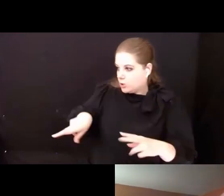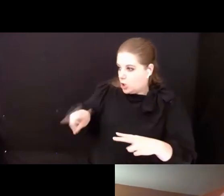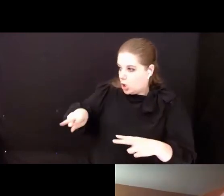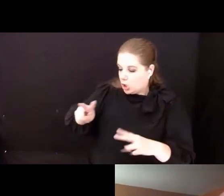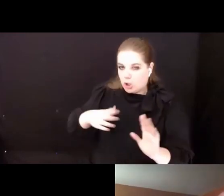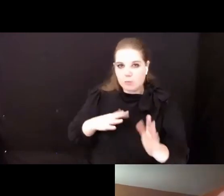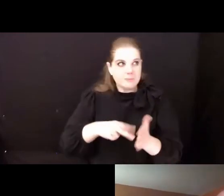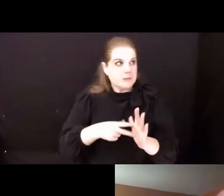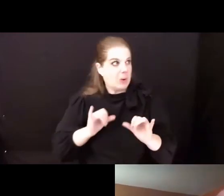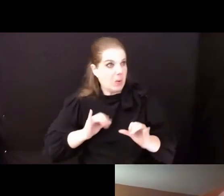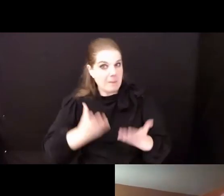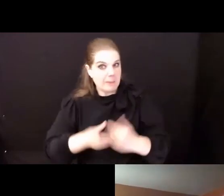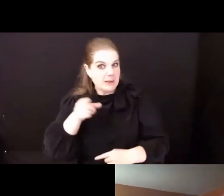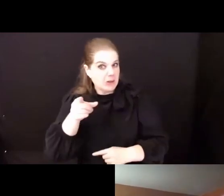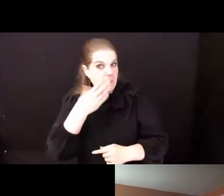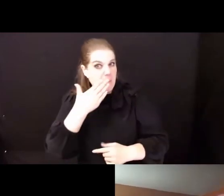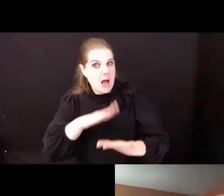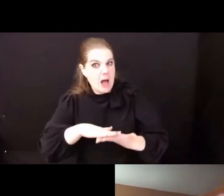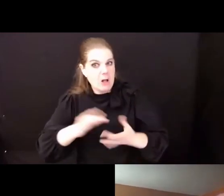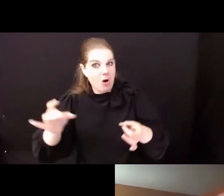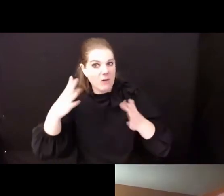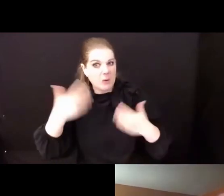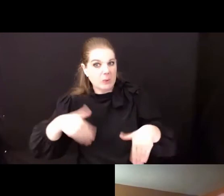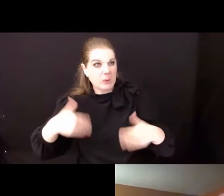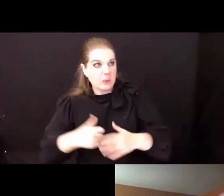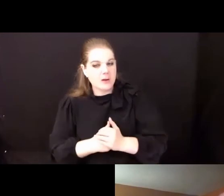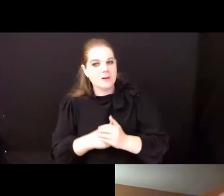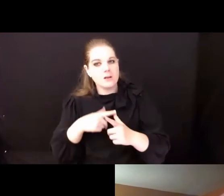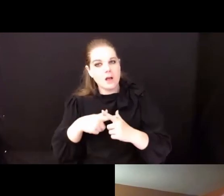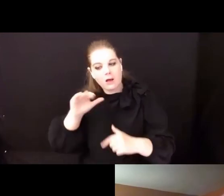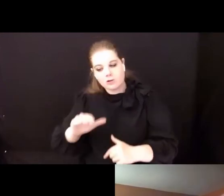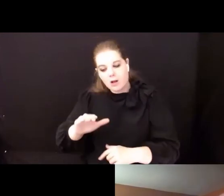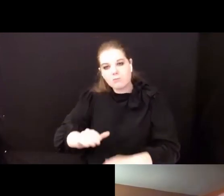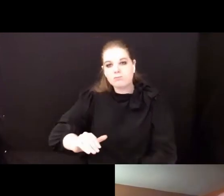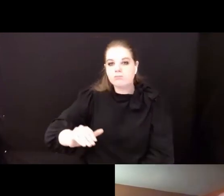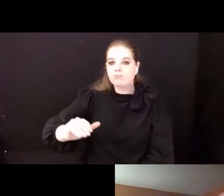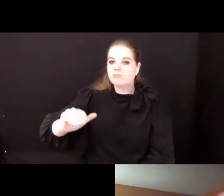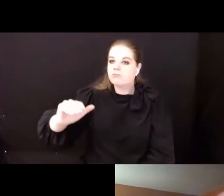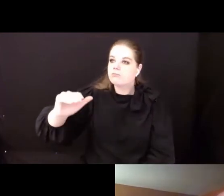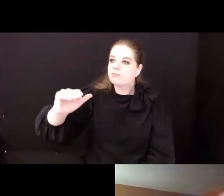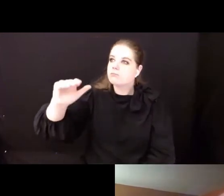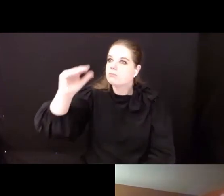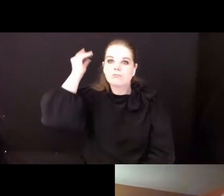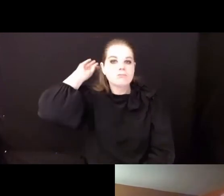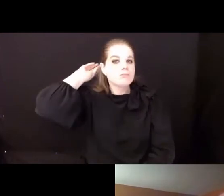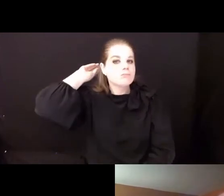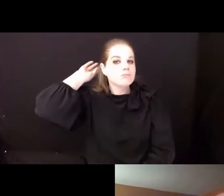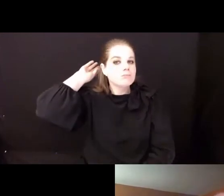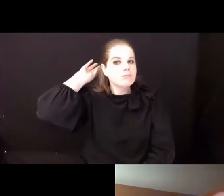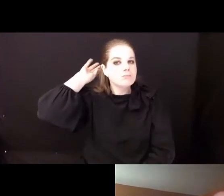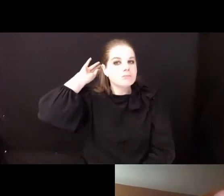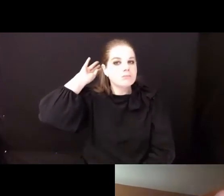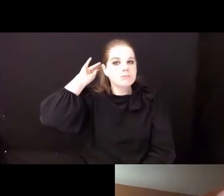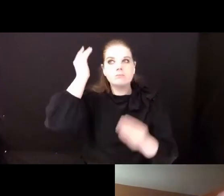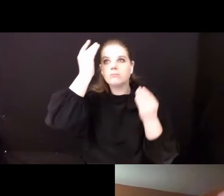really bad. And they grow up thinking this, and I think that's where some